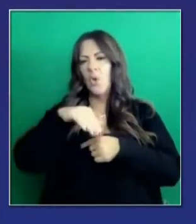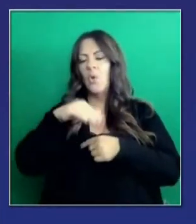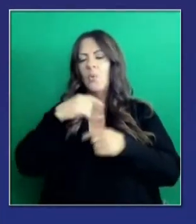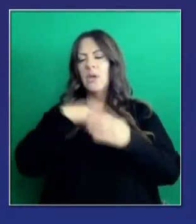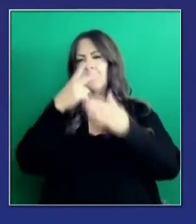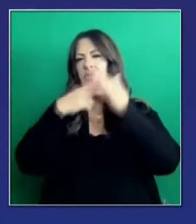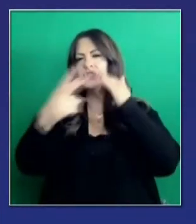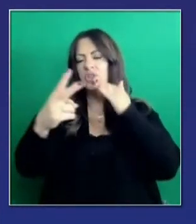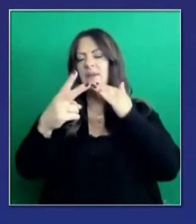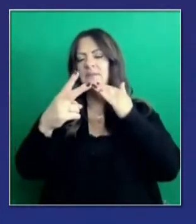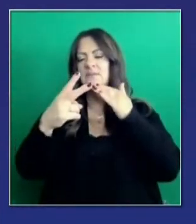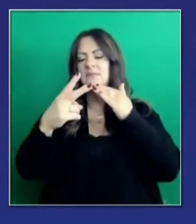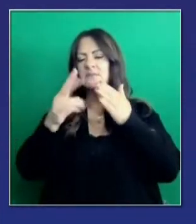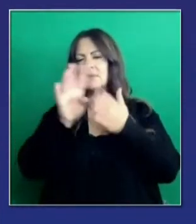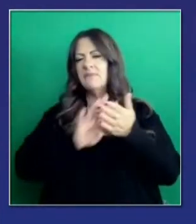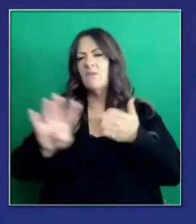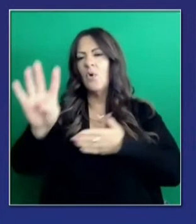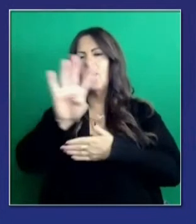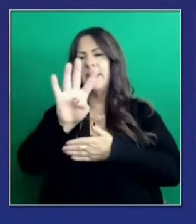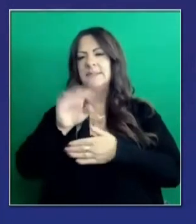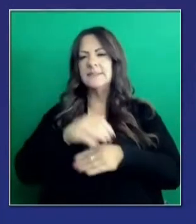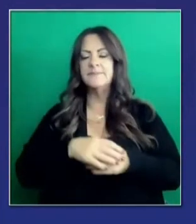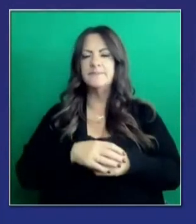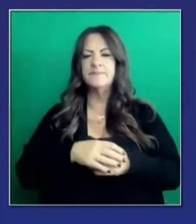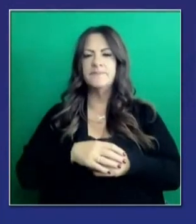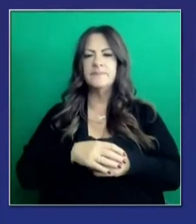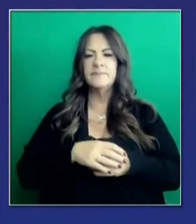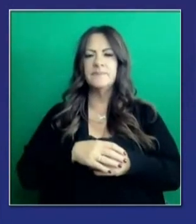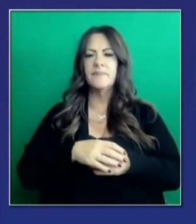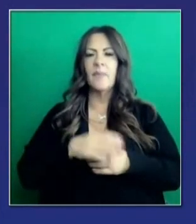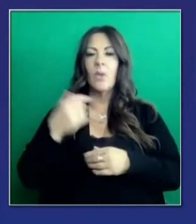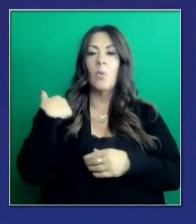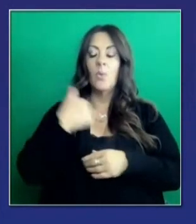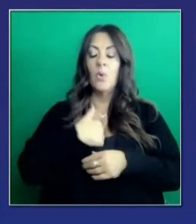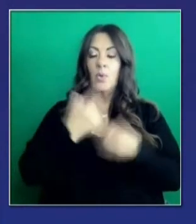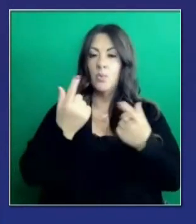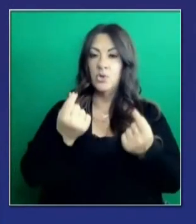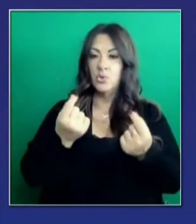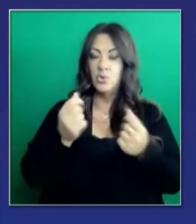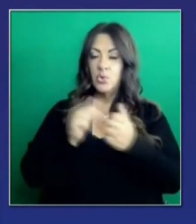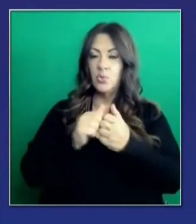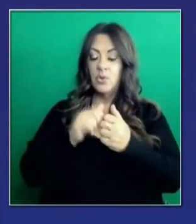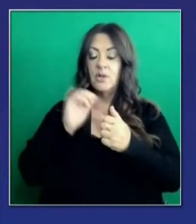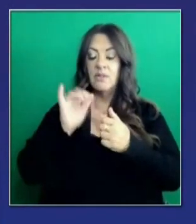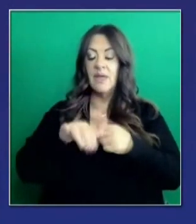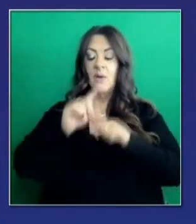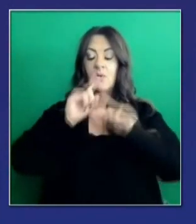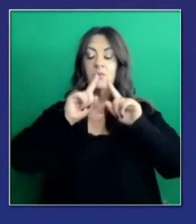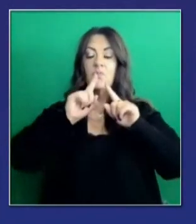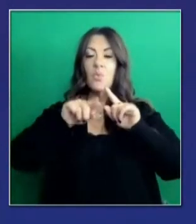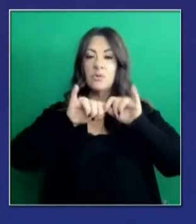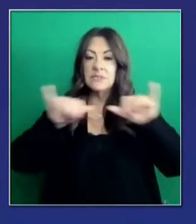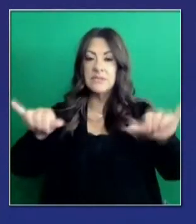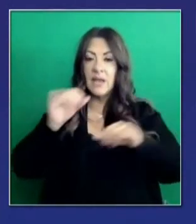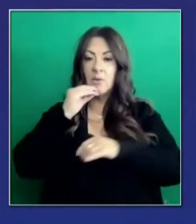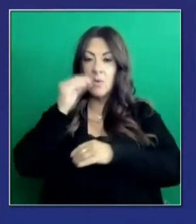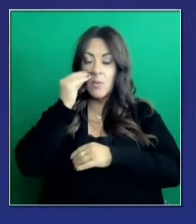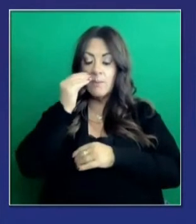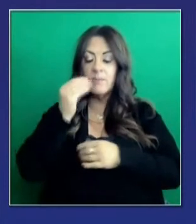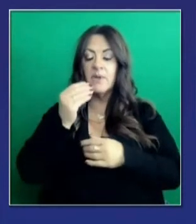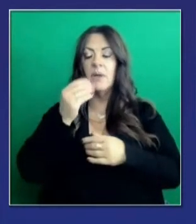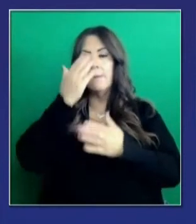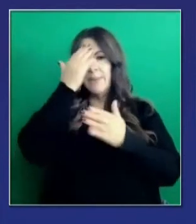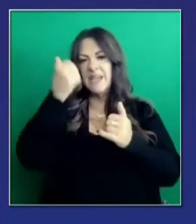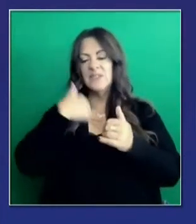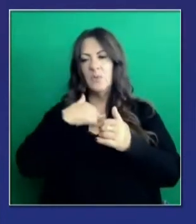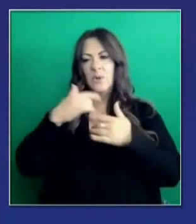weeks. And we've always said that what we did with this regional stay-at-home order was to really focus on ICU capacity,